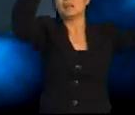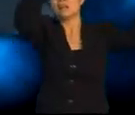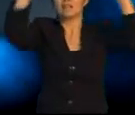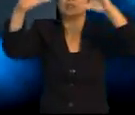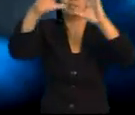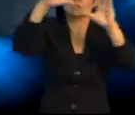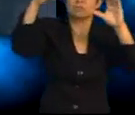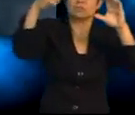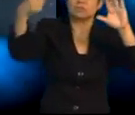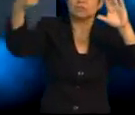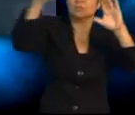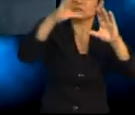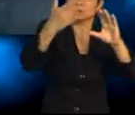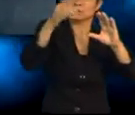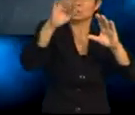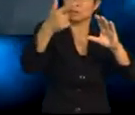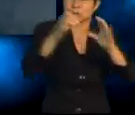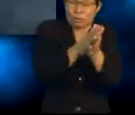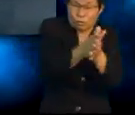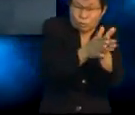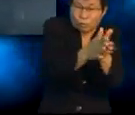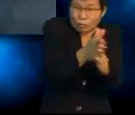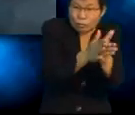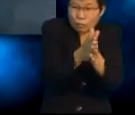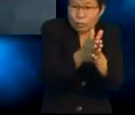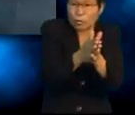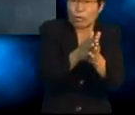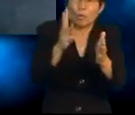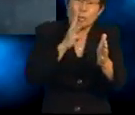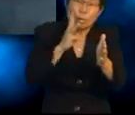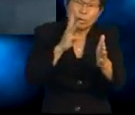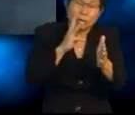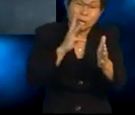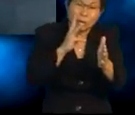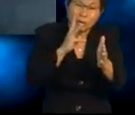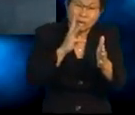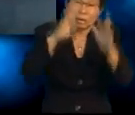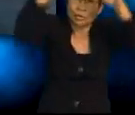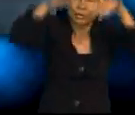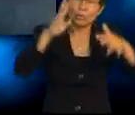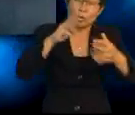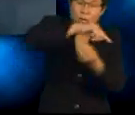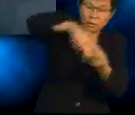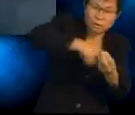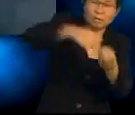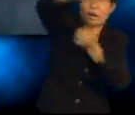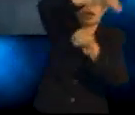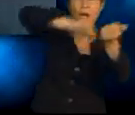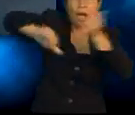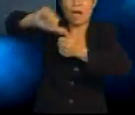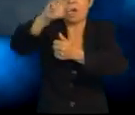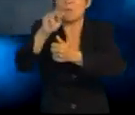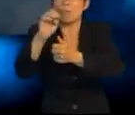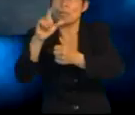are charged due to the friction between water molecules in them and the surrounding air